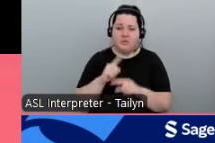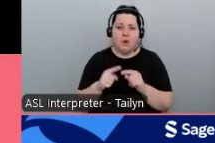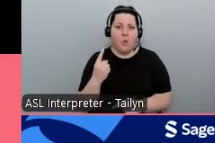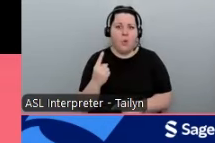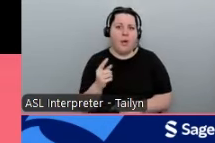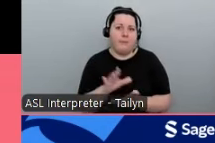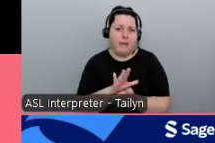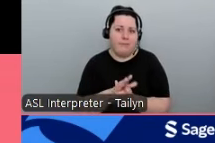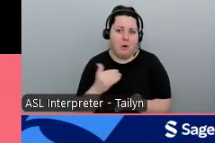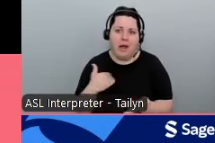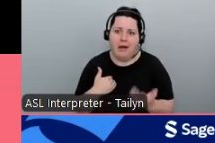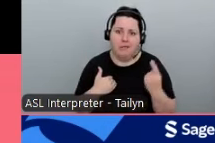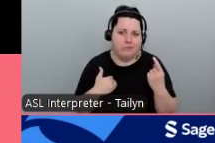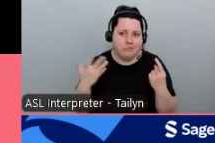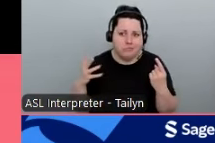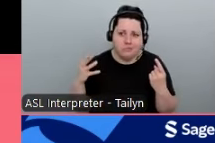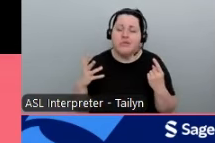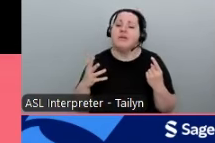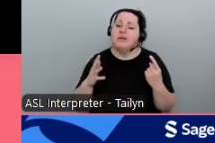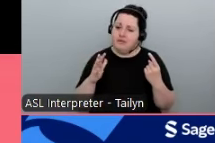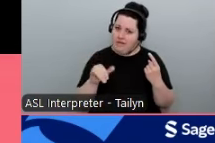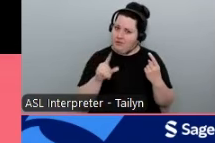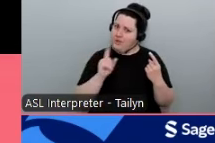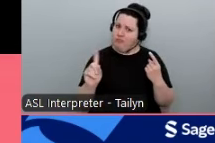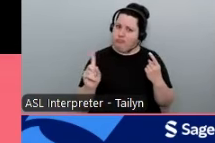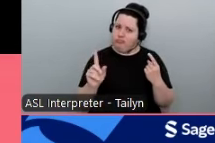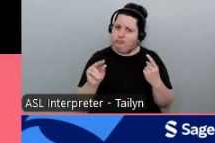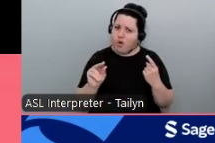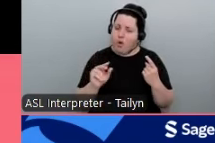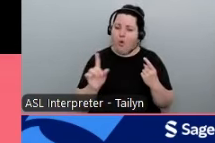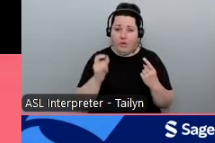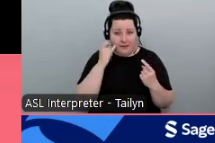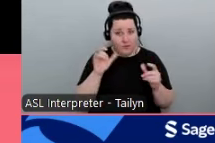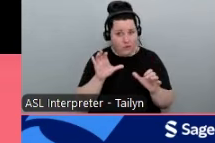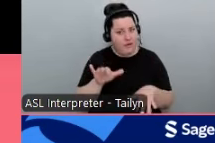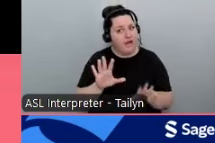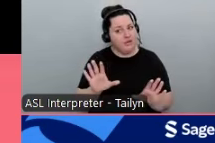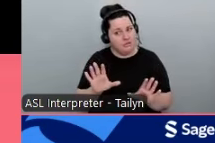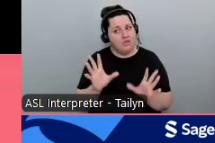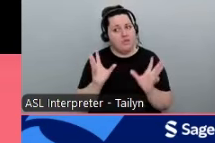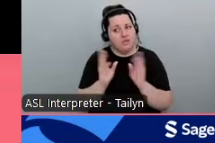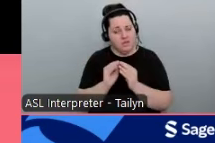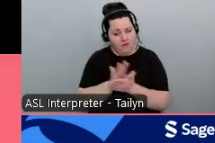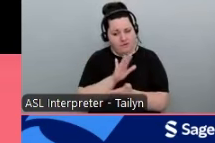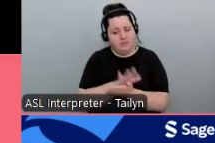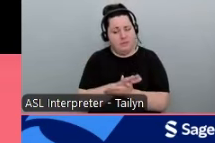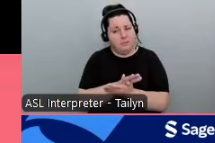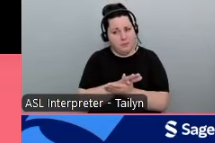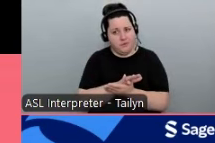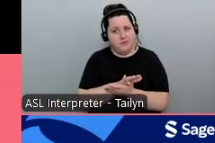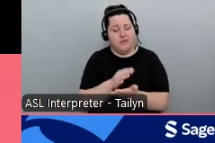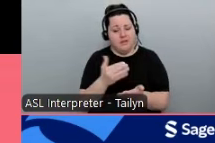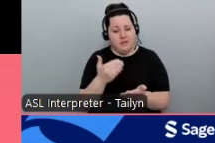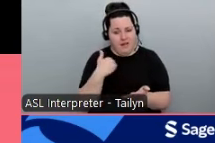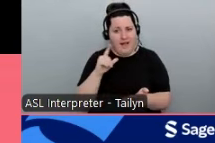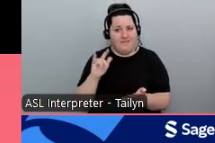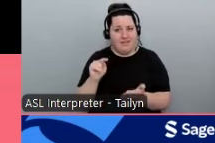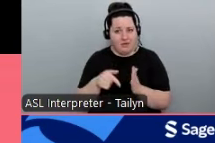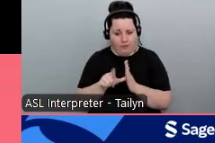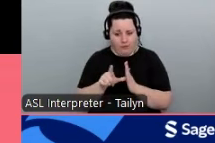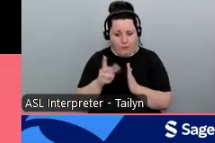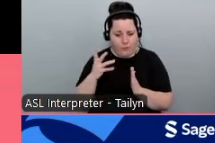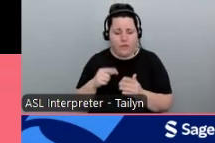their CVs. That's really a no-no. So if you're doing that, start looking at those conference papers that already have a lit review, already